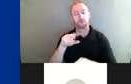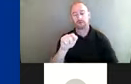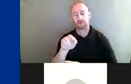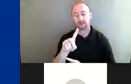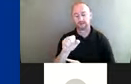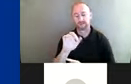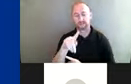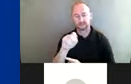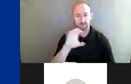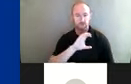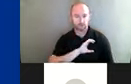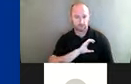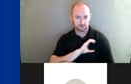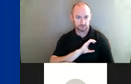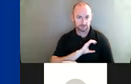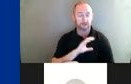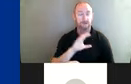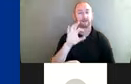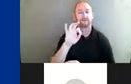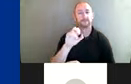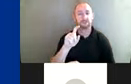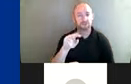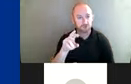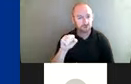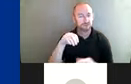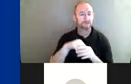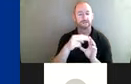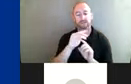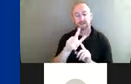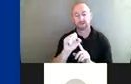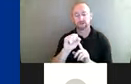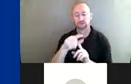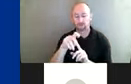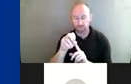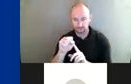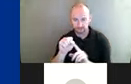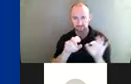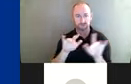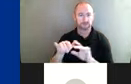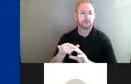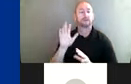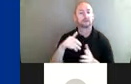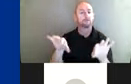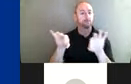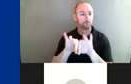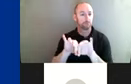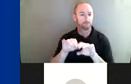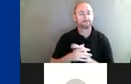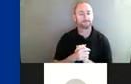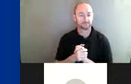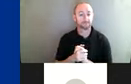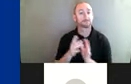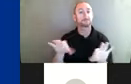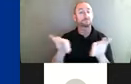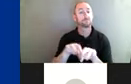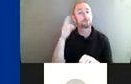landscape characteristics and features in hill slopes that indicate landslides, that's important. And that's